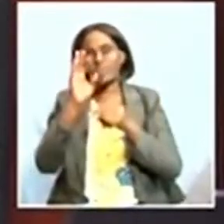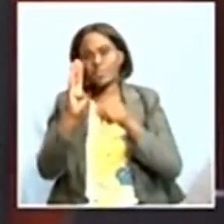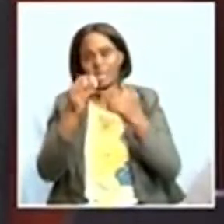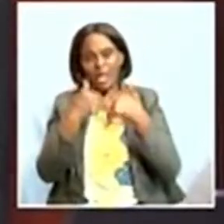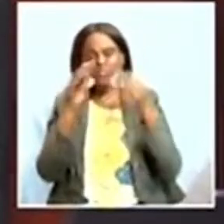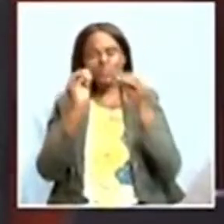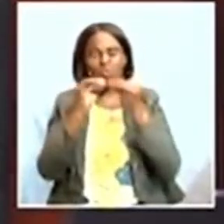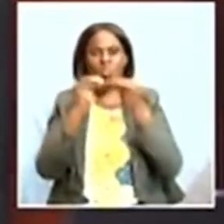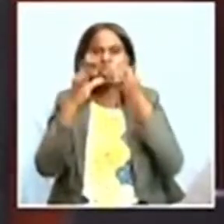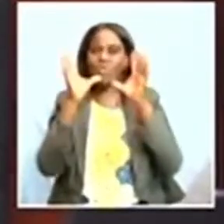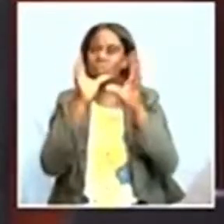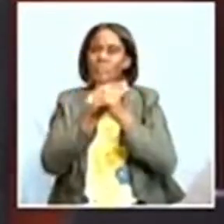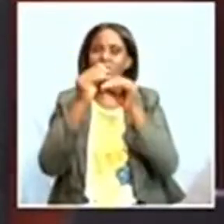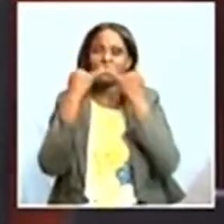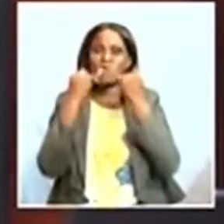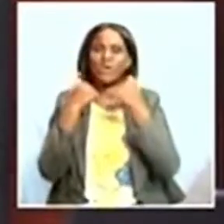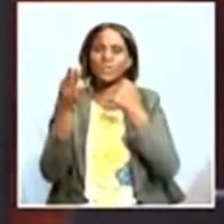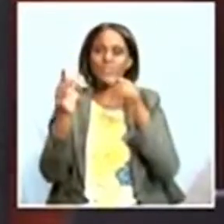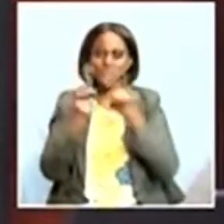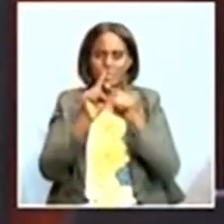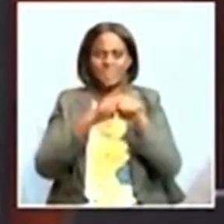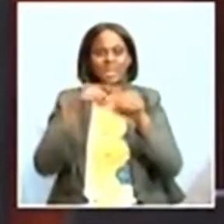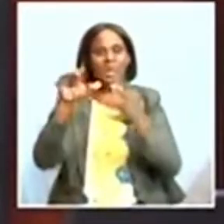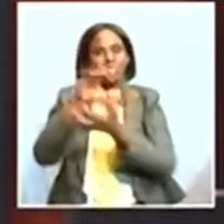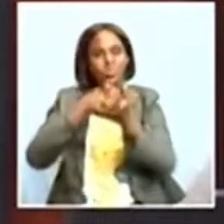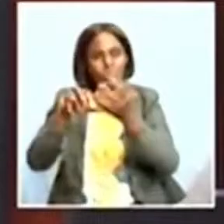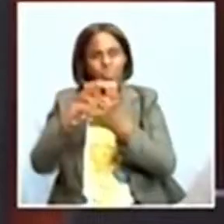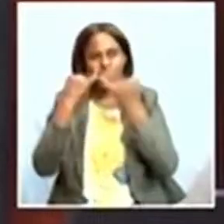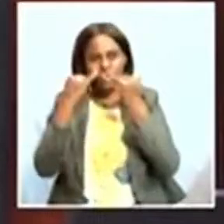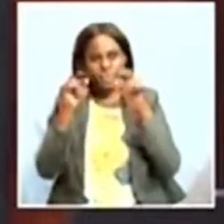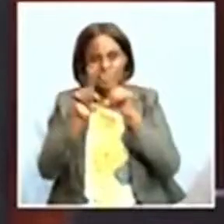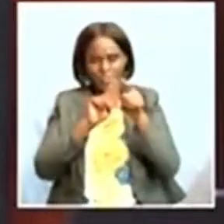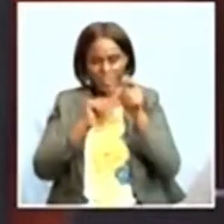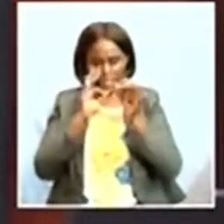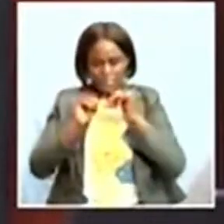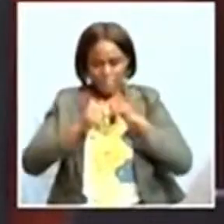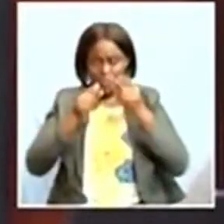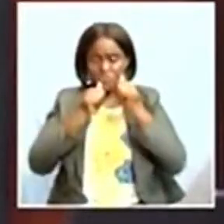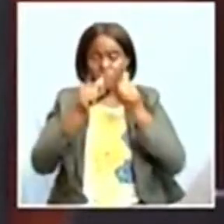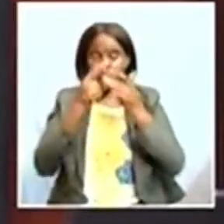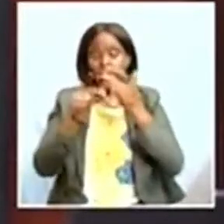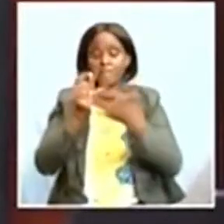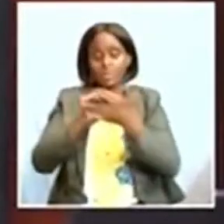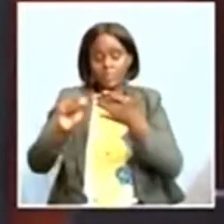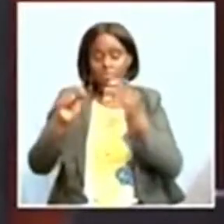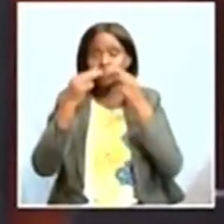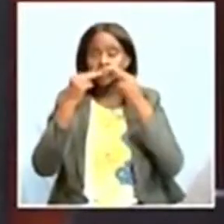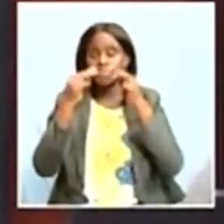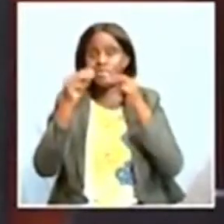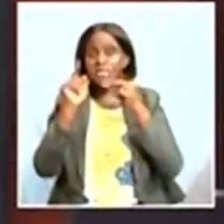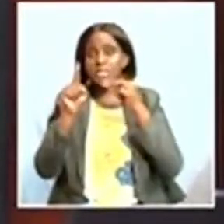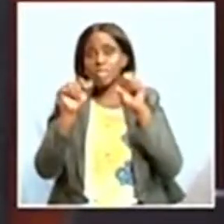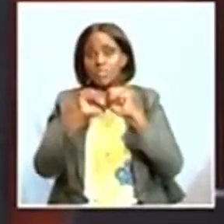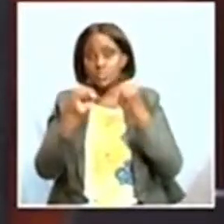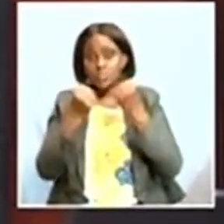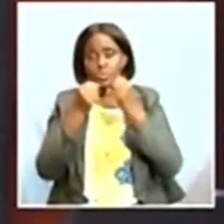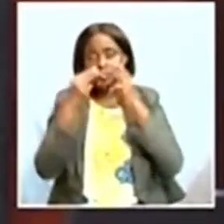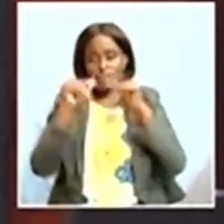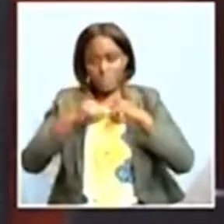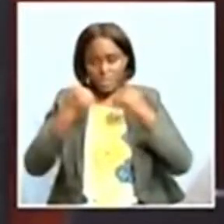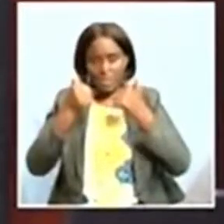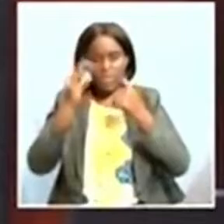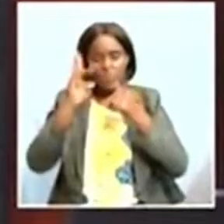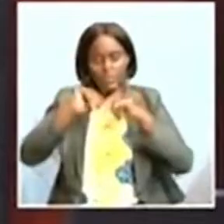much misinformation, disinformation. So if we follow what is written on social media, we will now